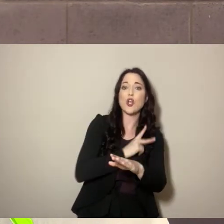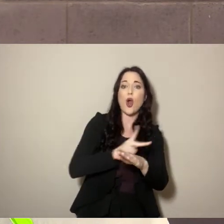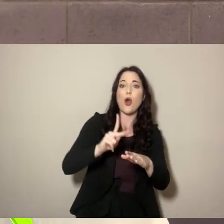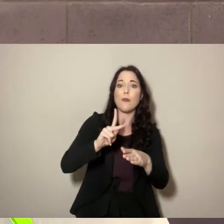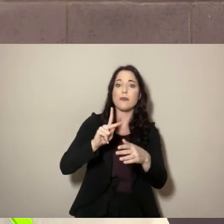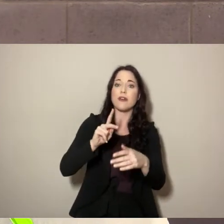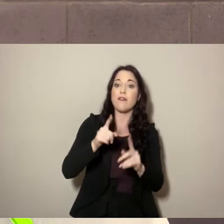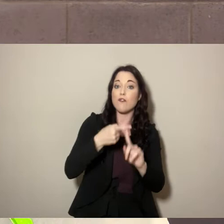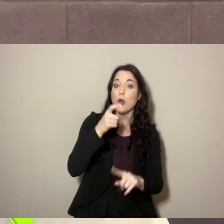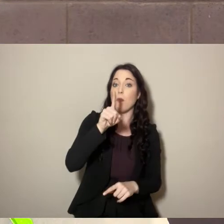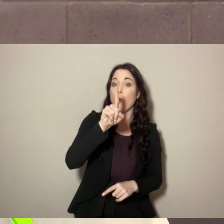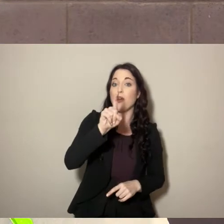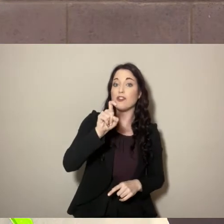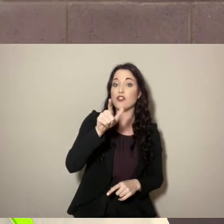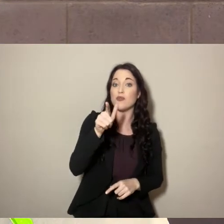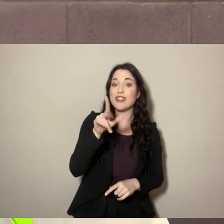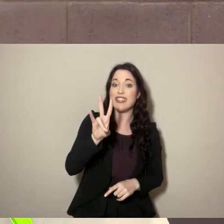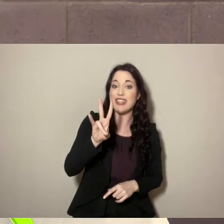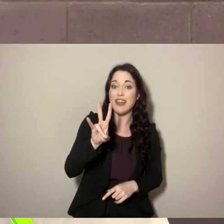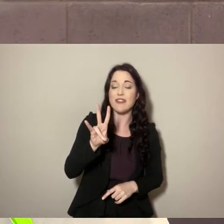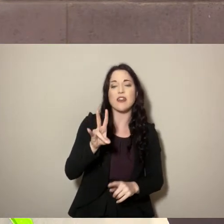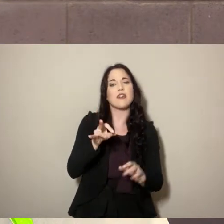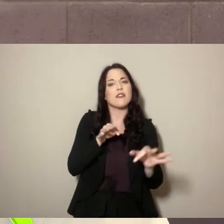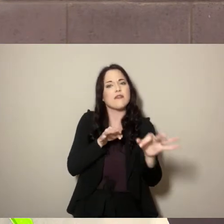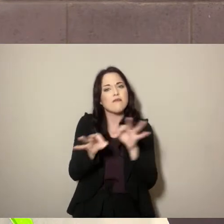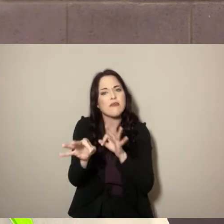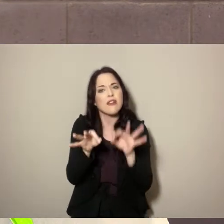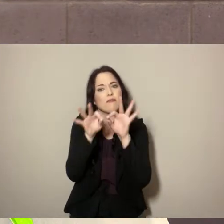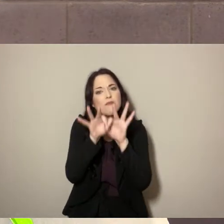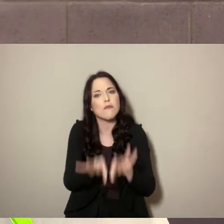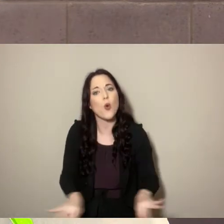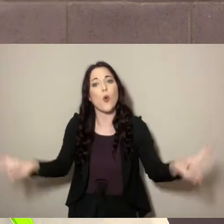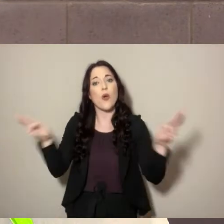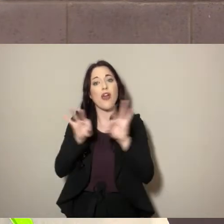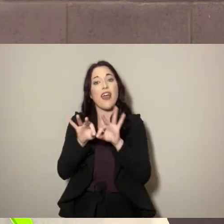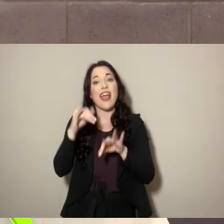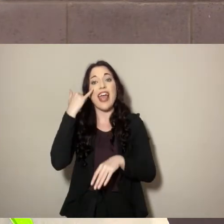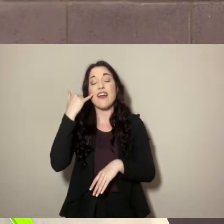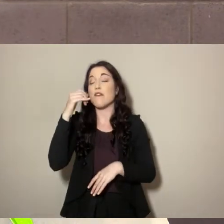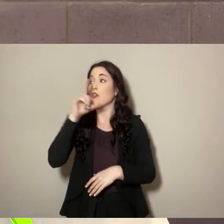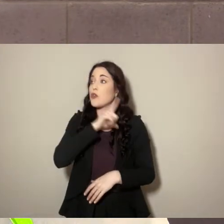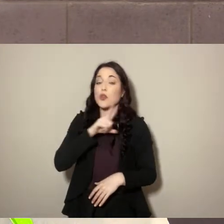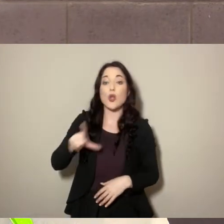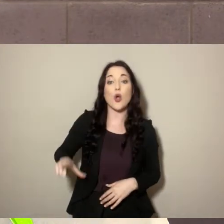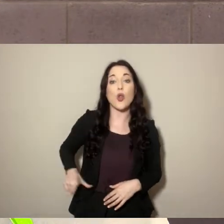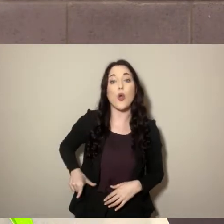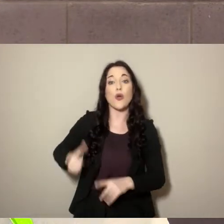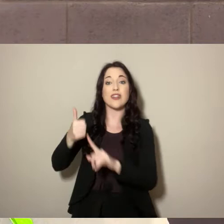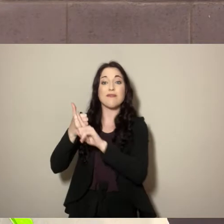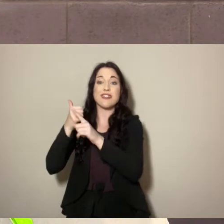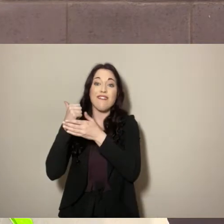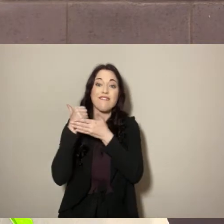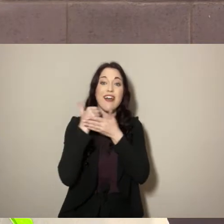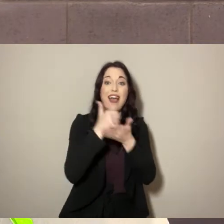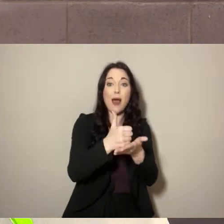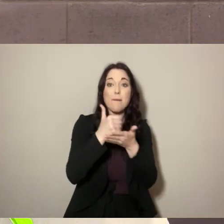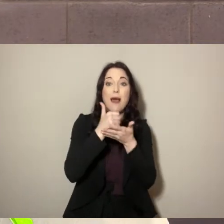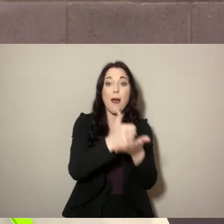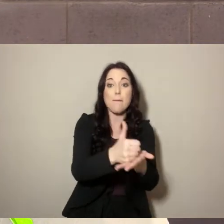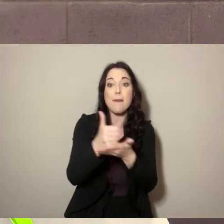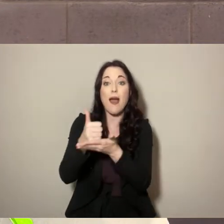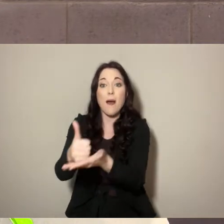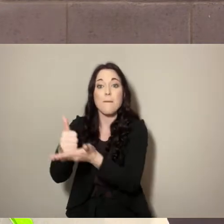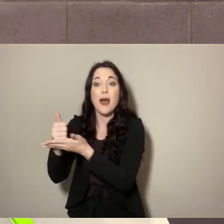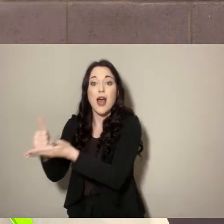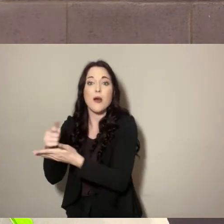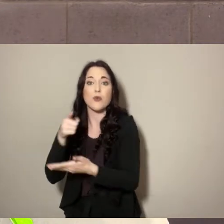Lord doesn't build the house, the builders work in vain. If the Lord doesn't guard the city, the sentries watch in